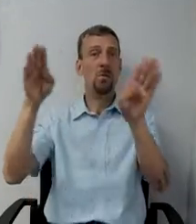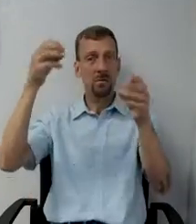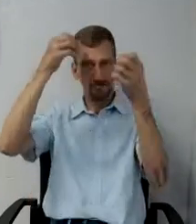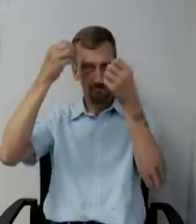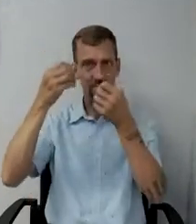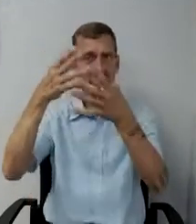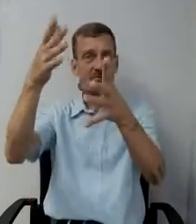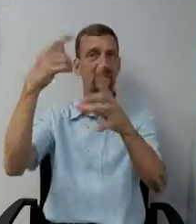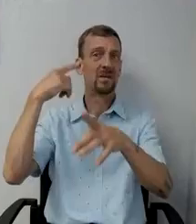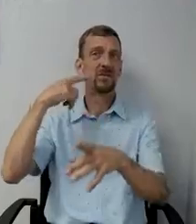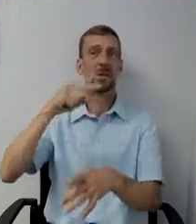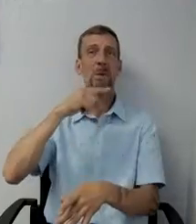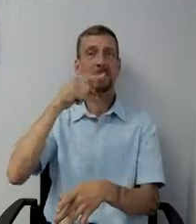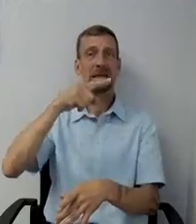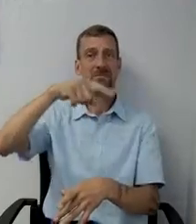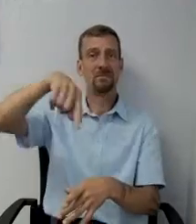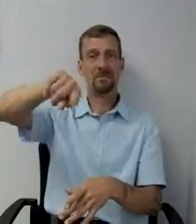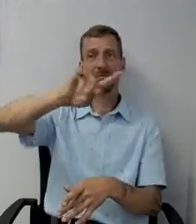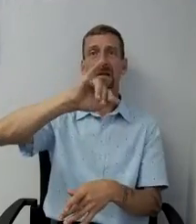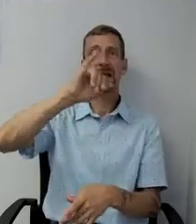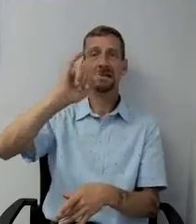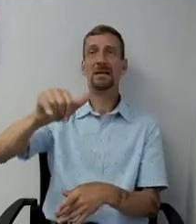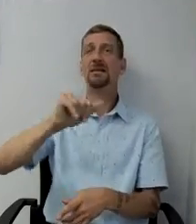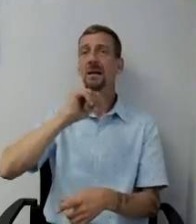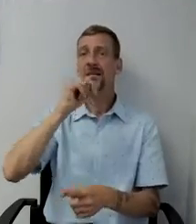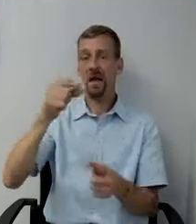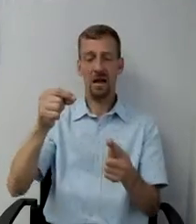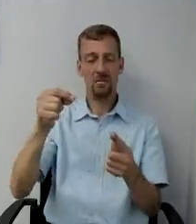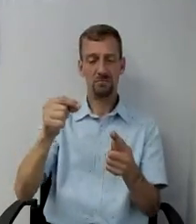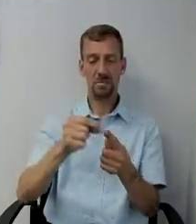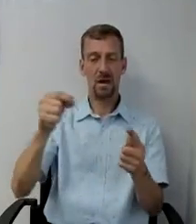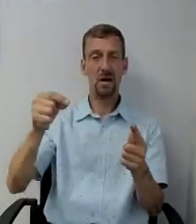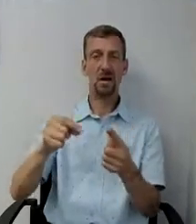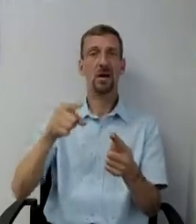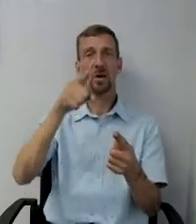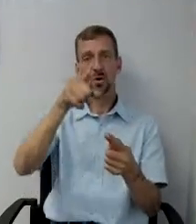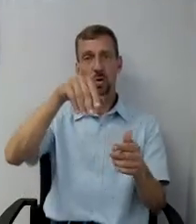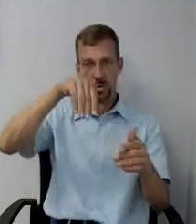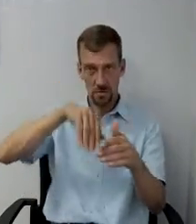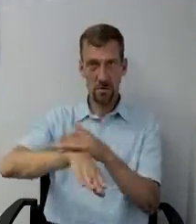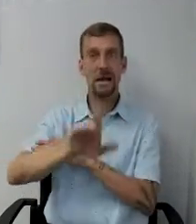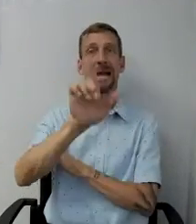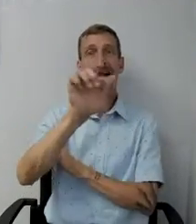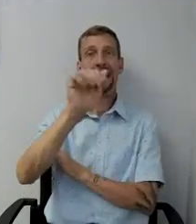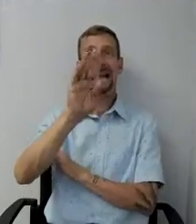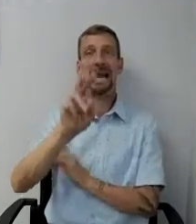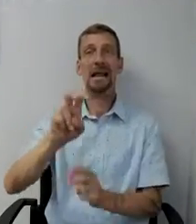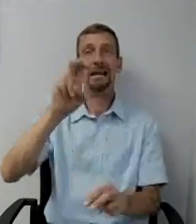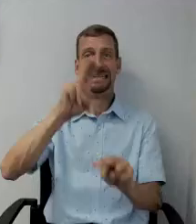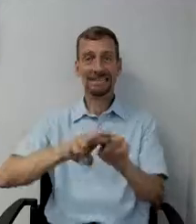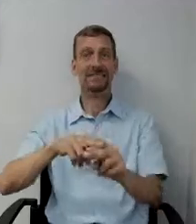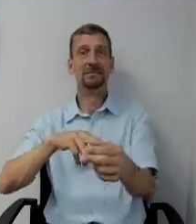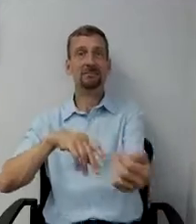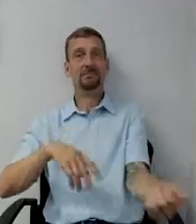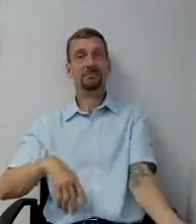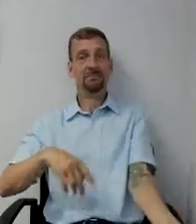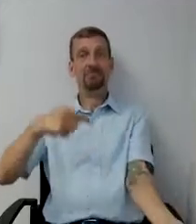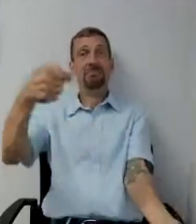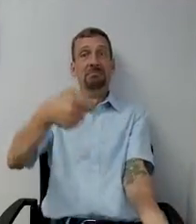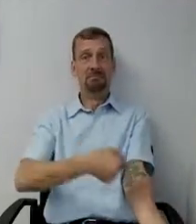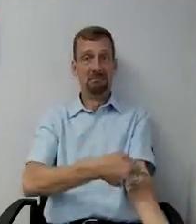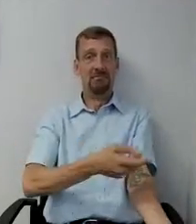because again, this is not a finger prick. This is you going into the lab, sitting down in the chair, It's a having vial. the